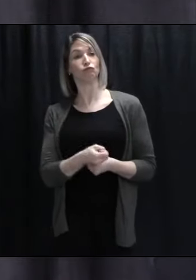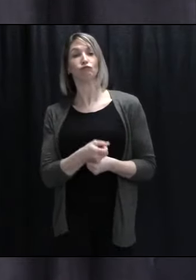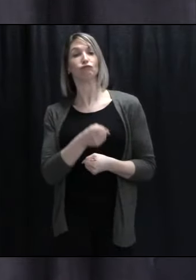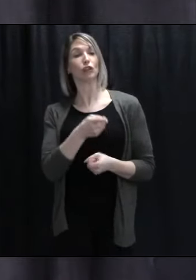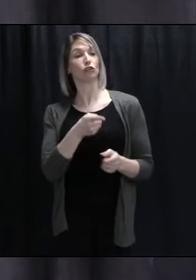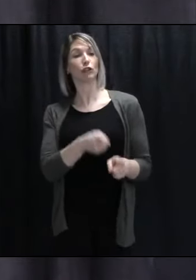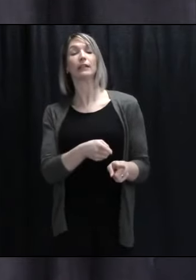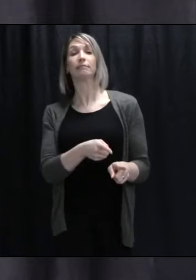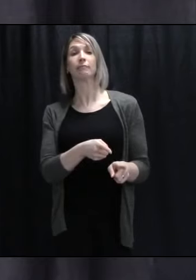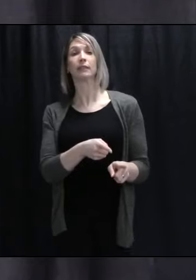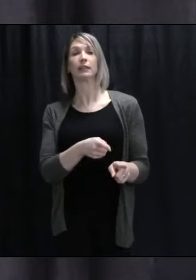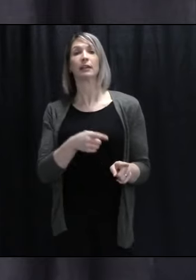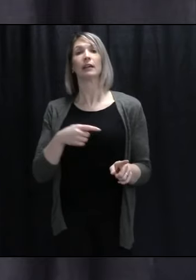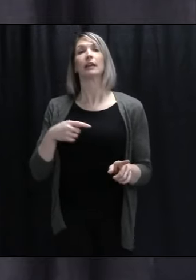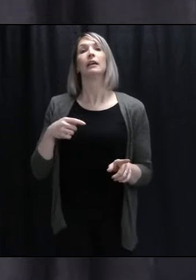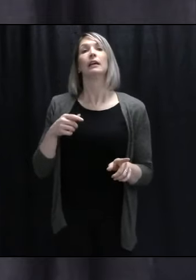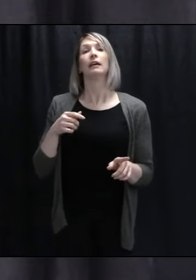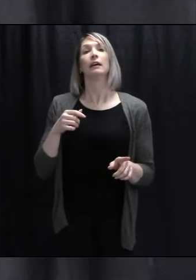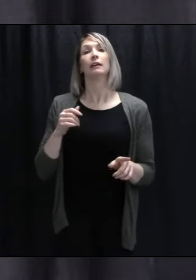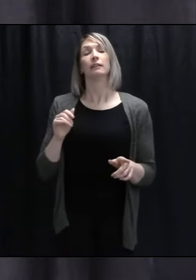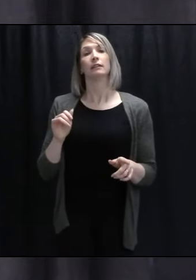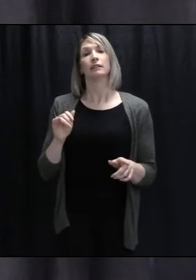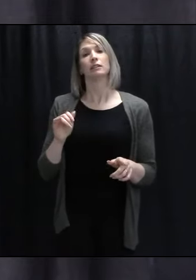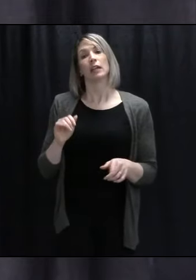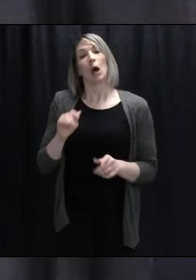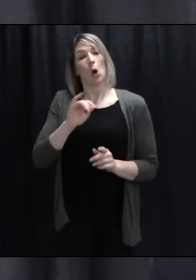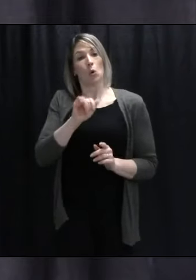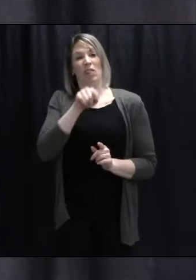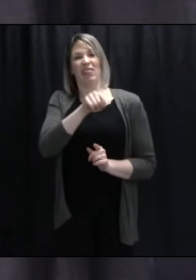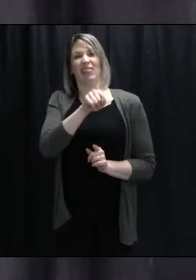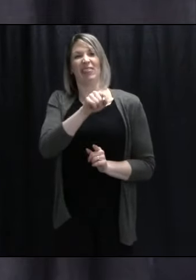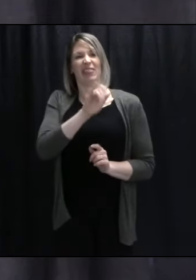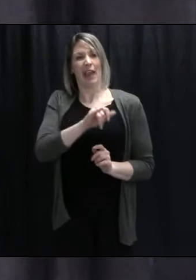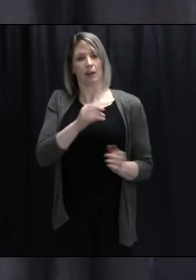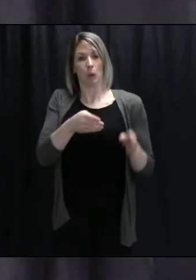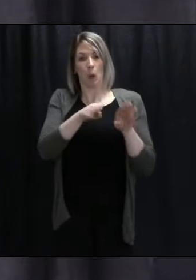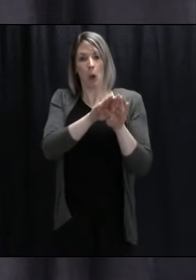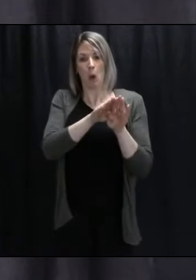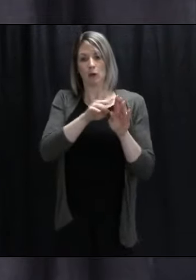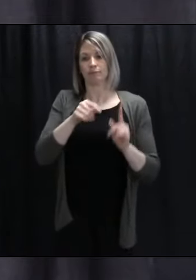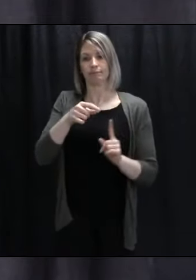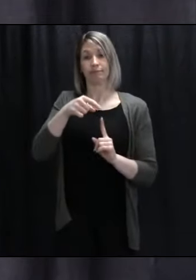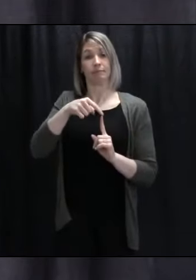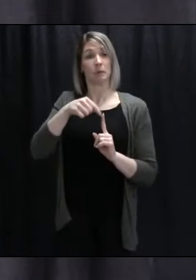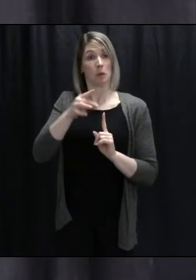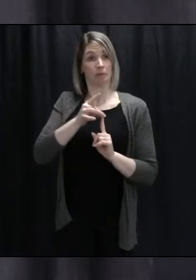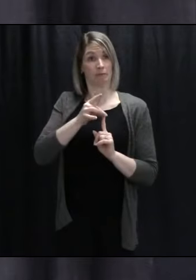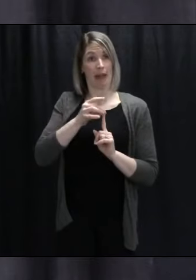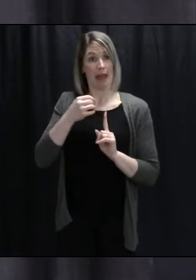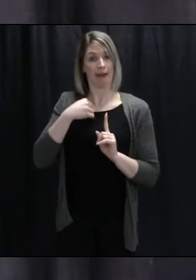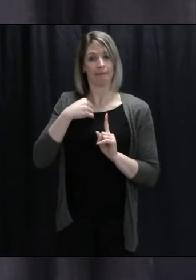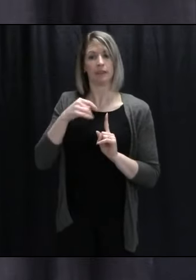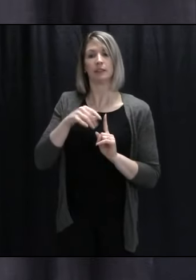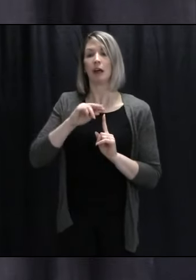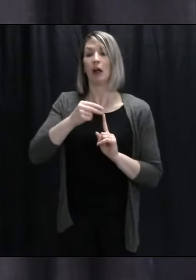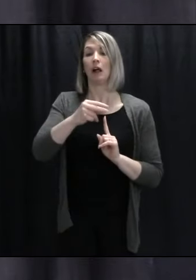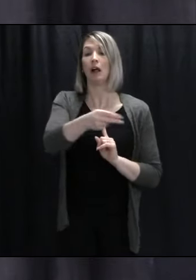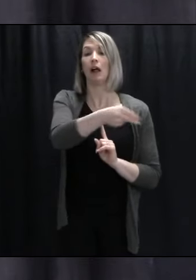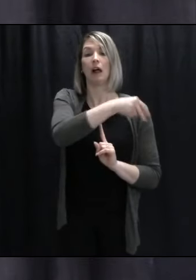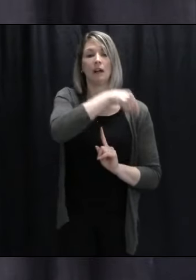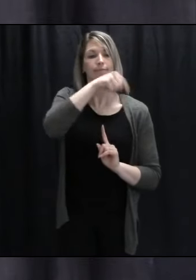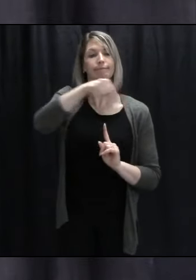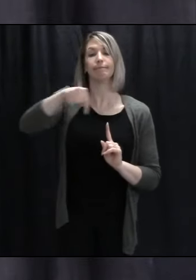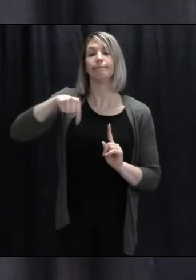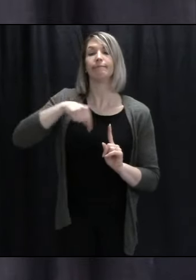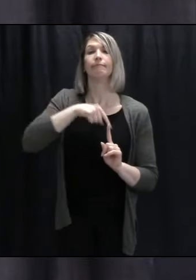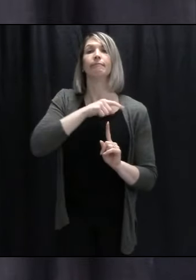also do their work in contact tracing. The minute you find somebody that's in that situation, of course, it's important that you